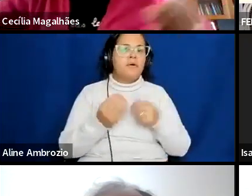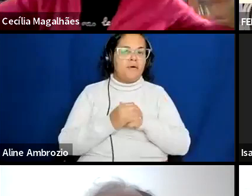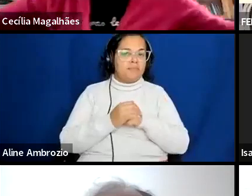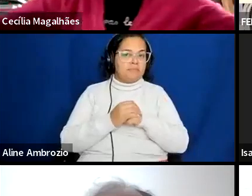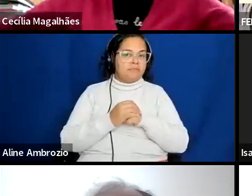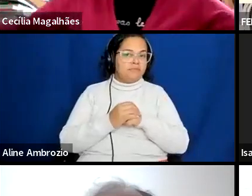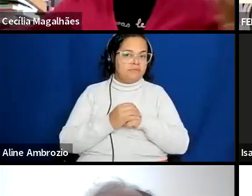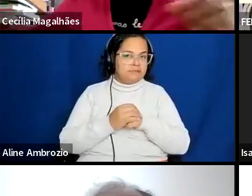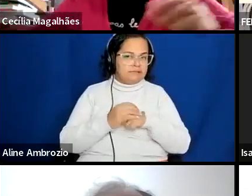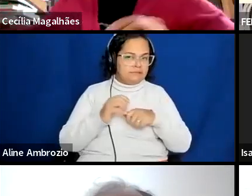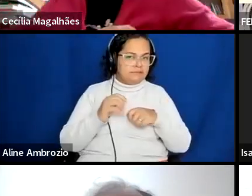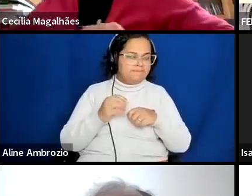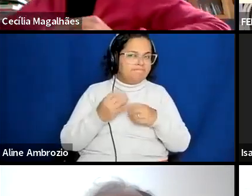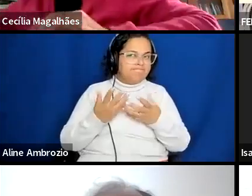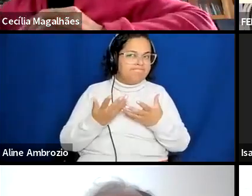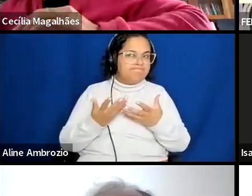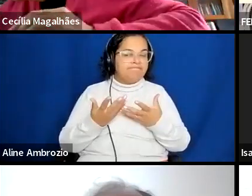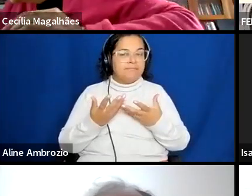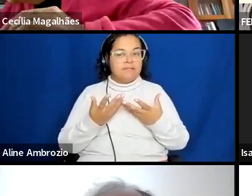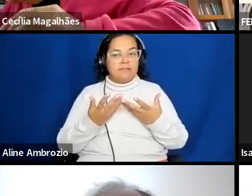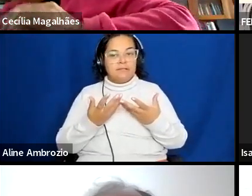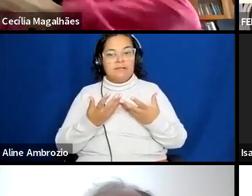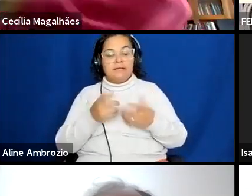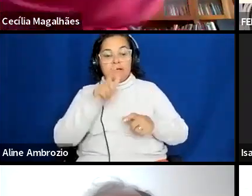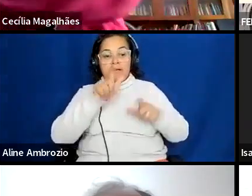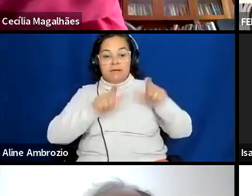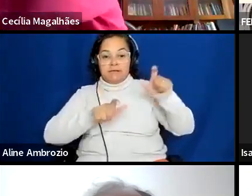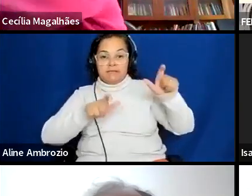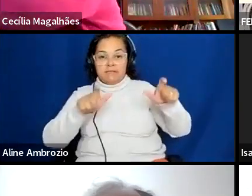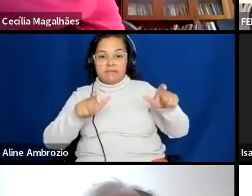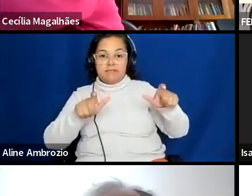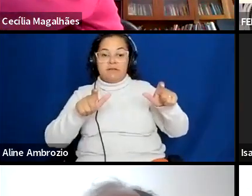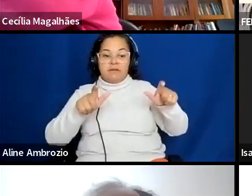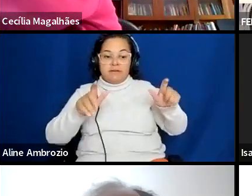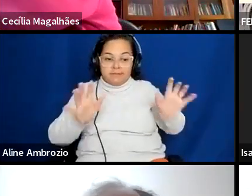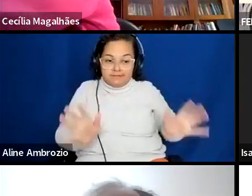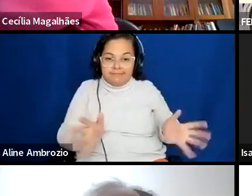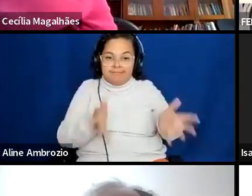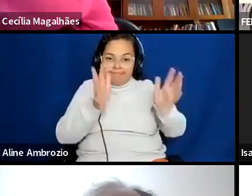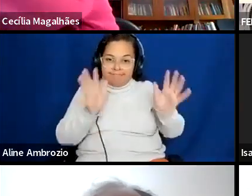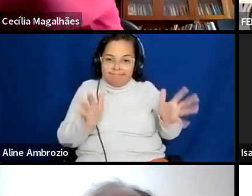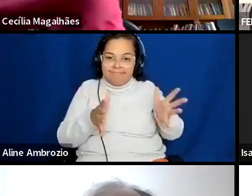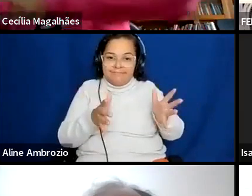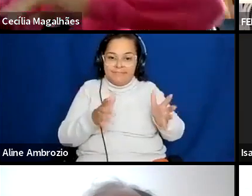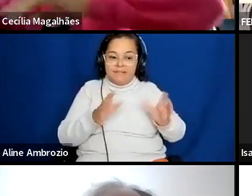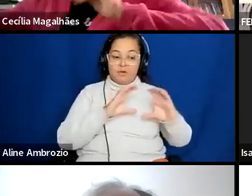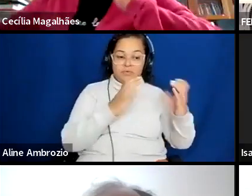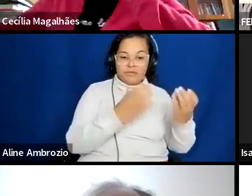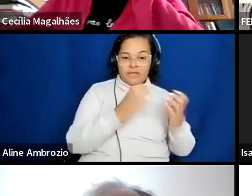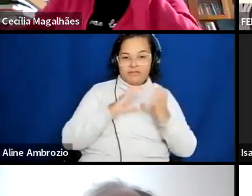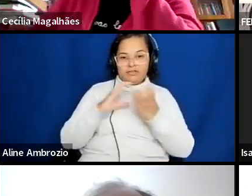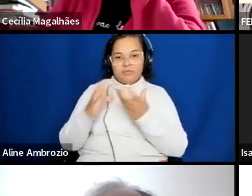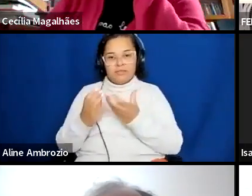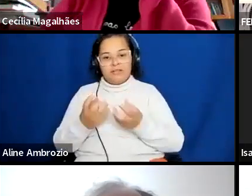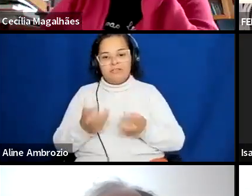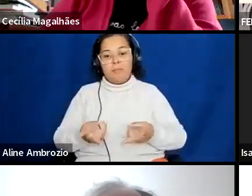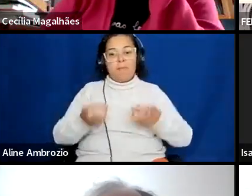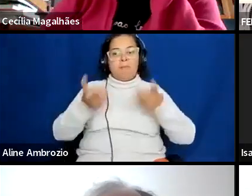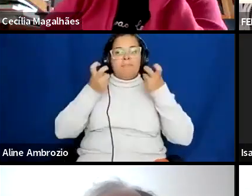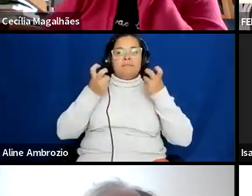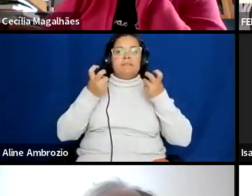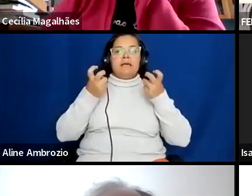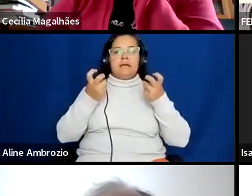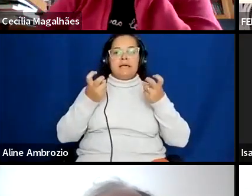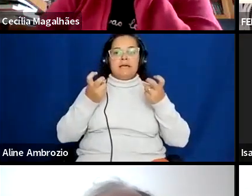these things under the control of communities? How can communities self-organize education or have